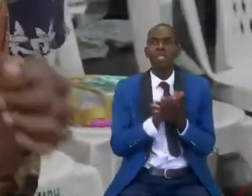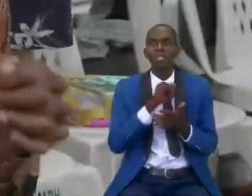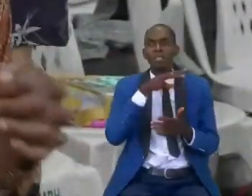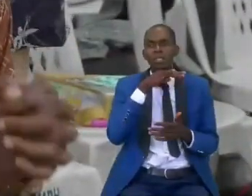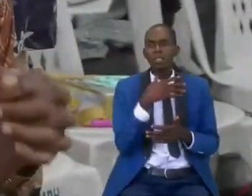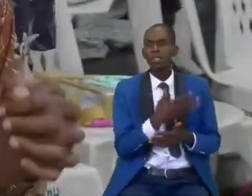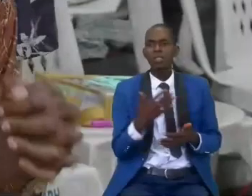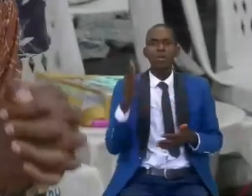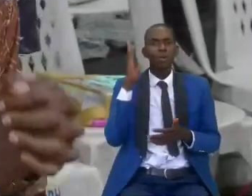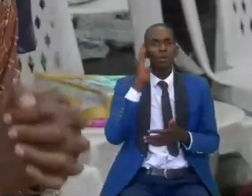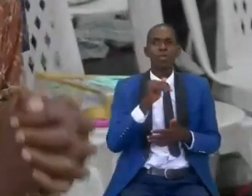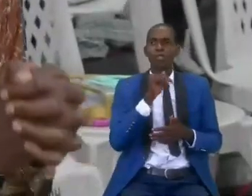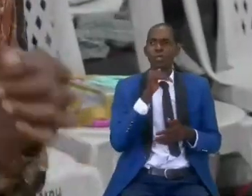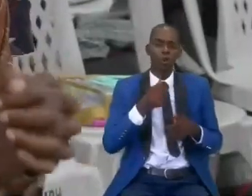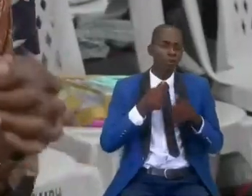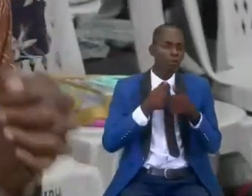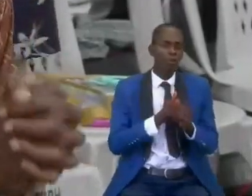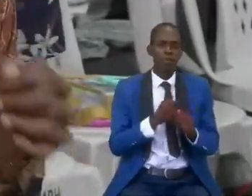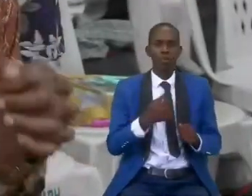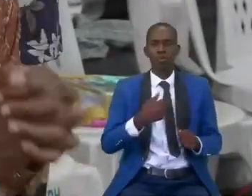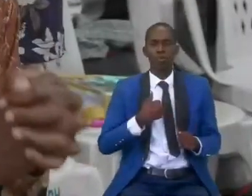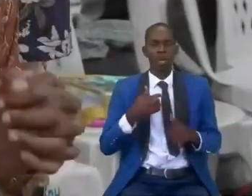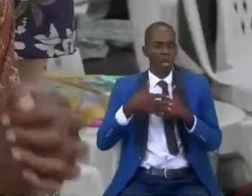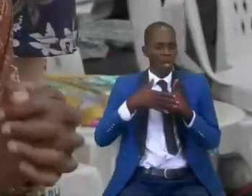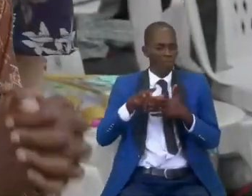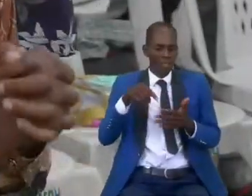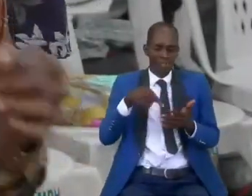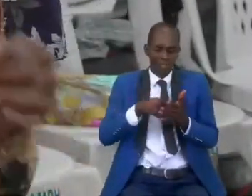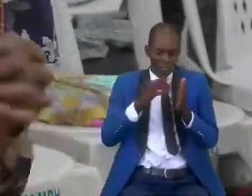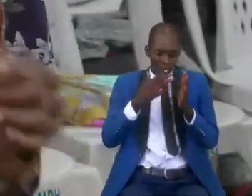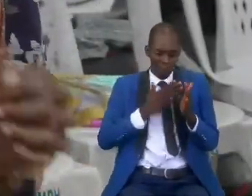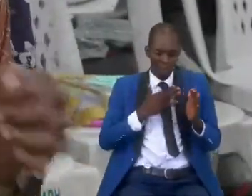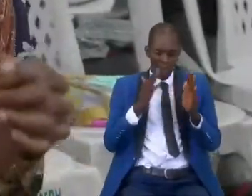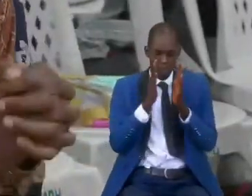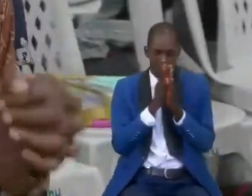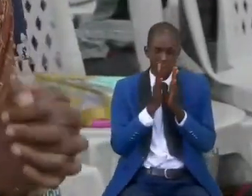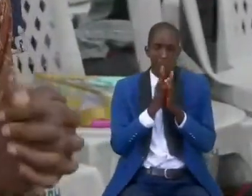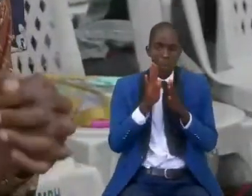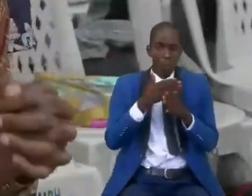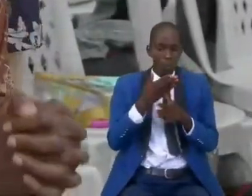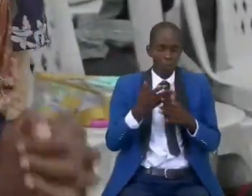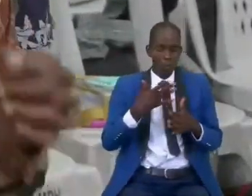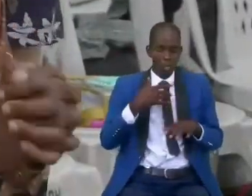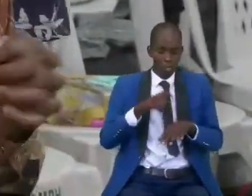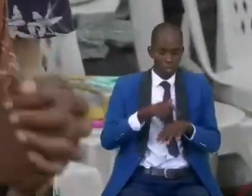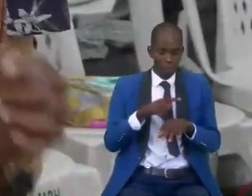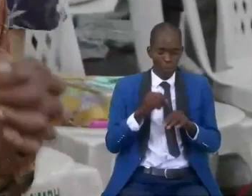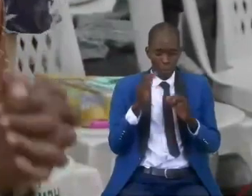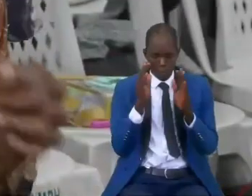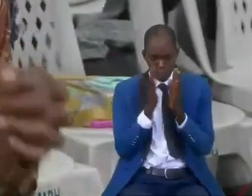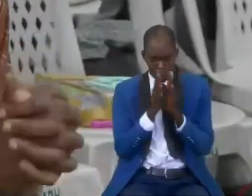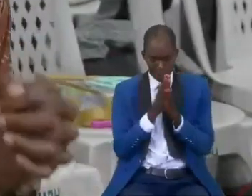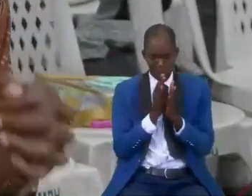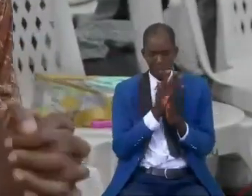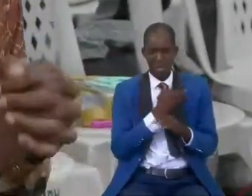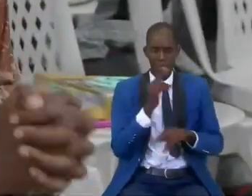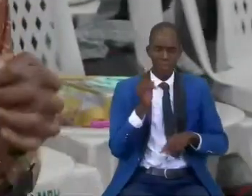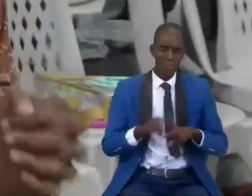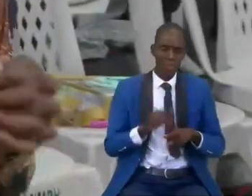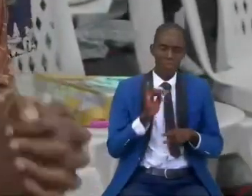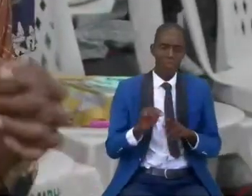prayer. Between the standing up and sitting down later, you would have done